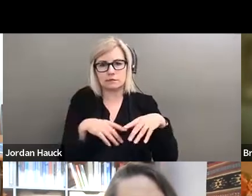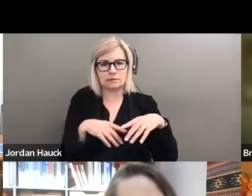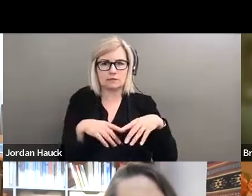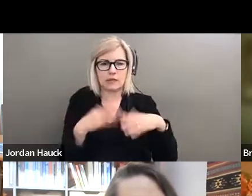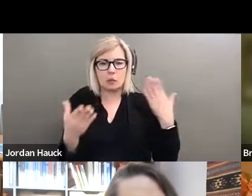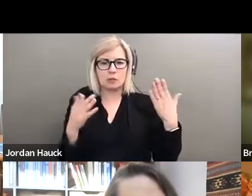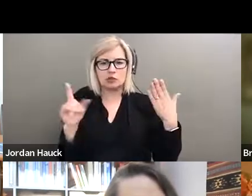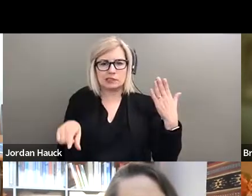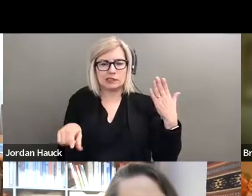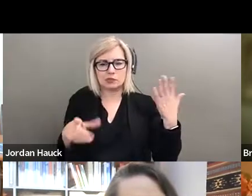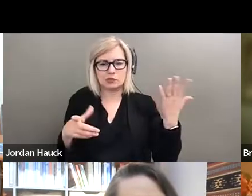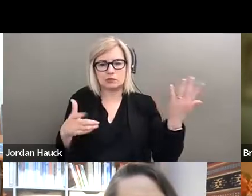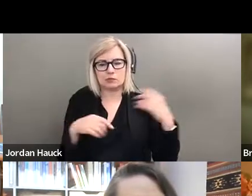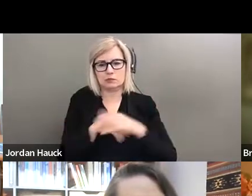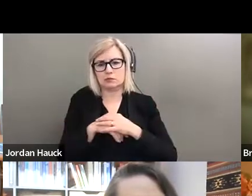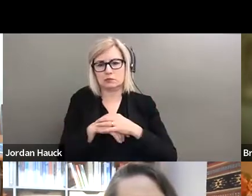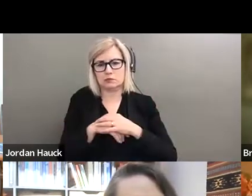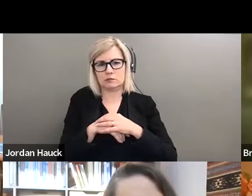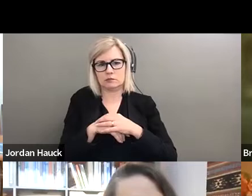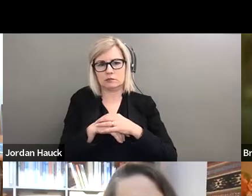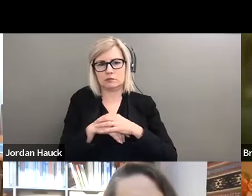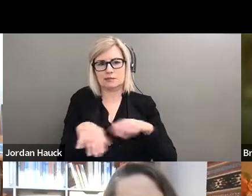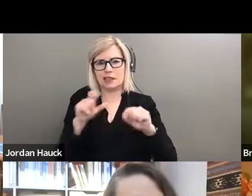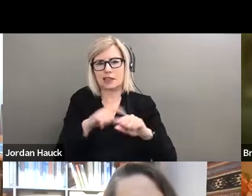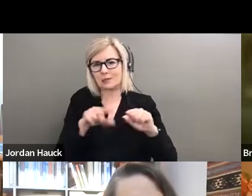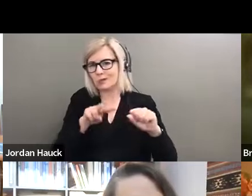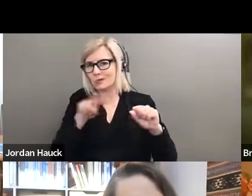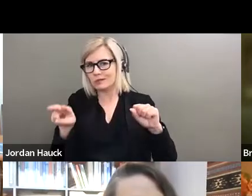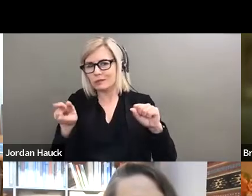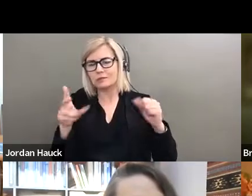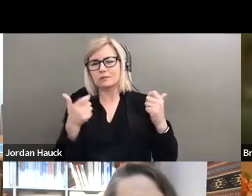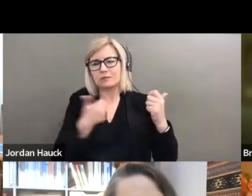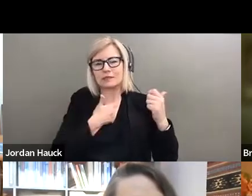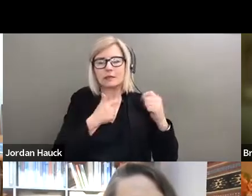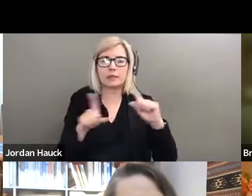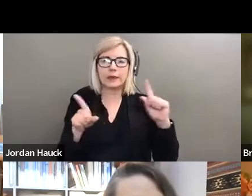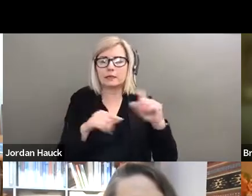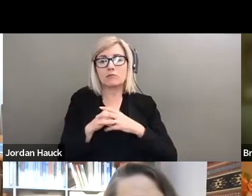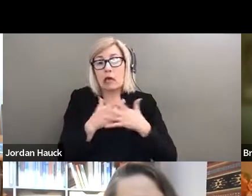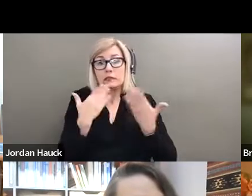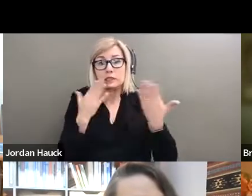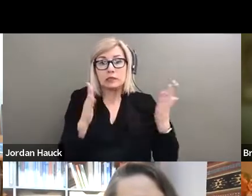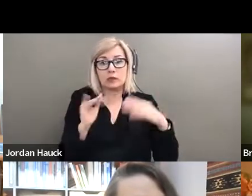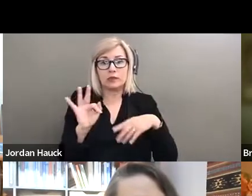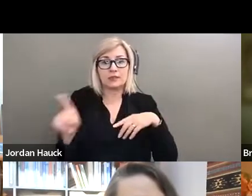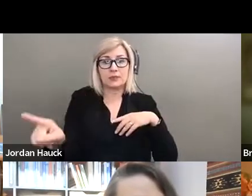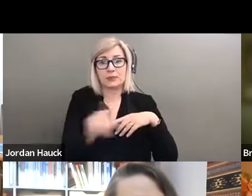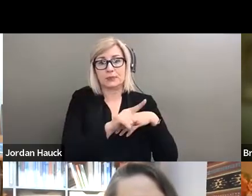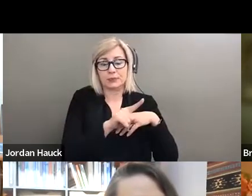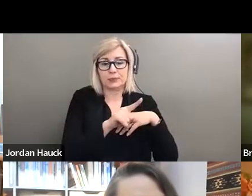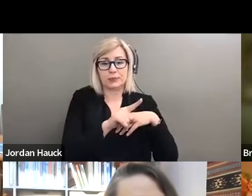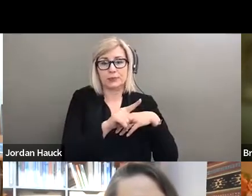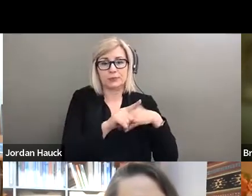need to take a look at that a second time myself. But I didn't know if you all